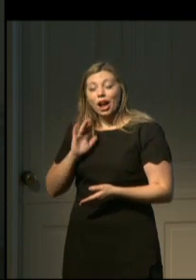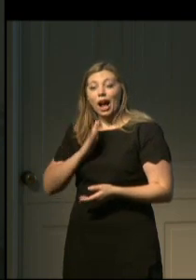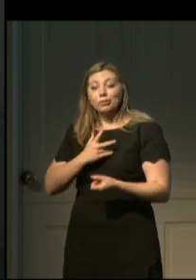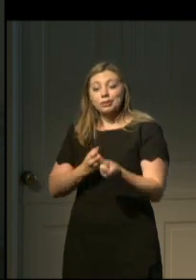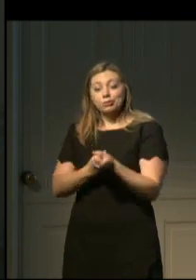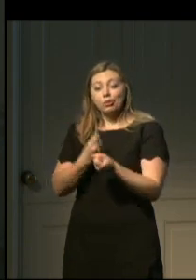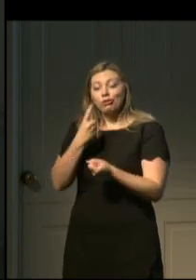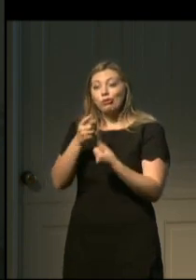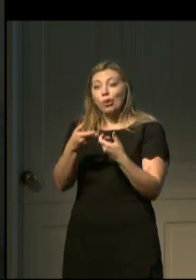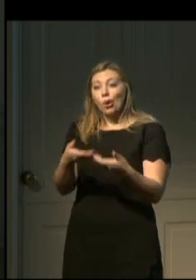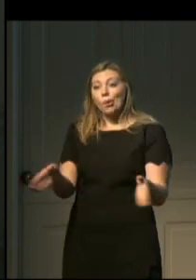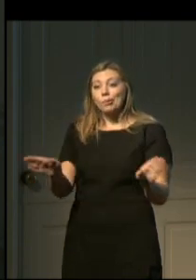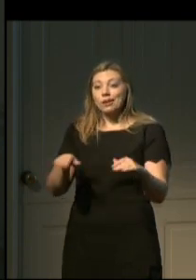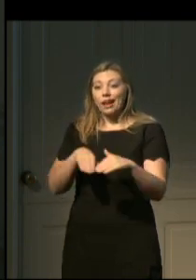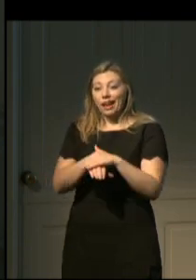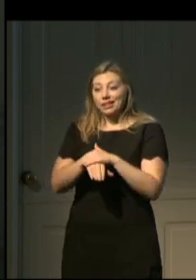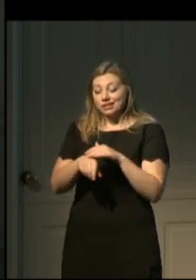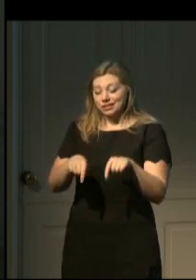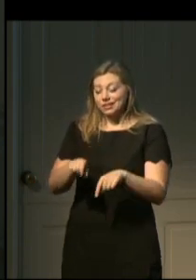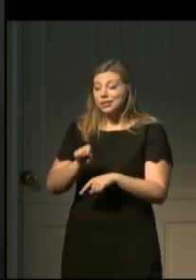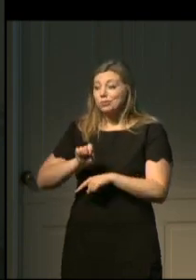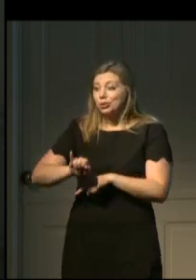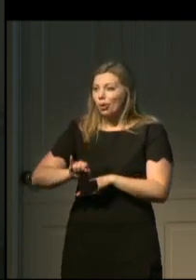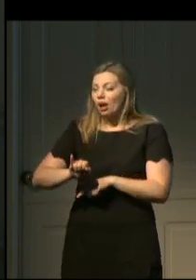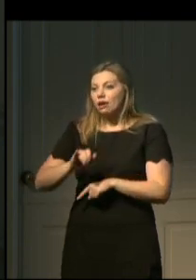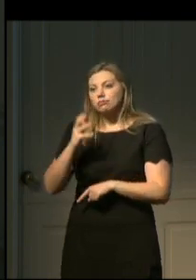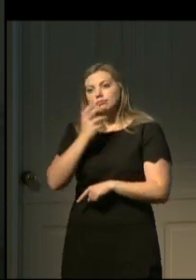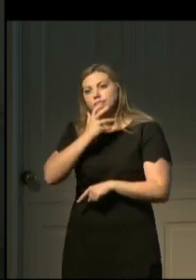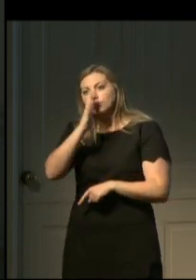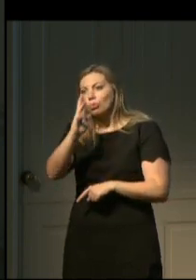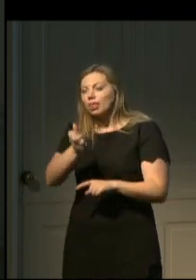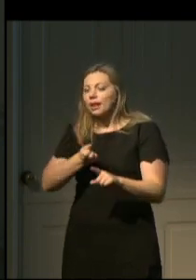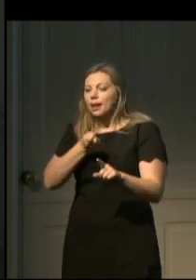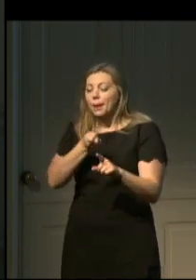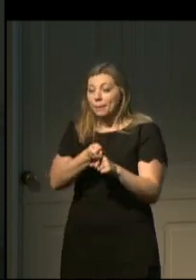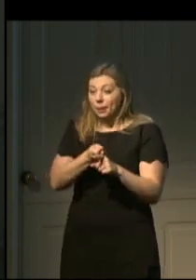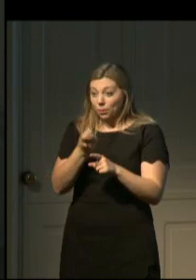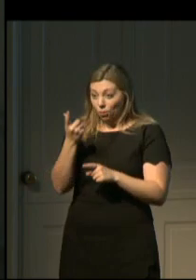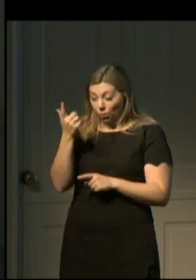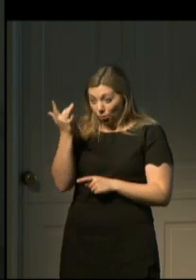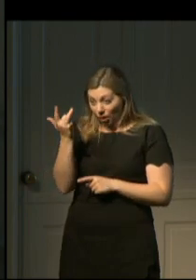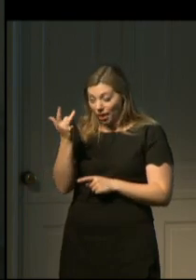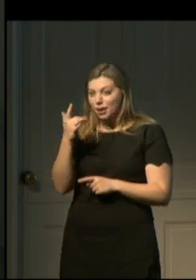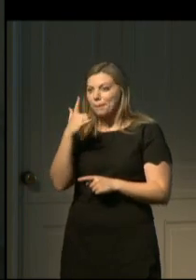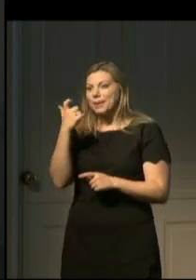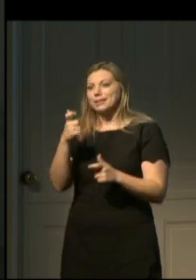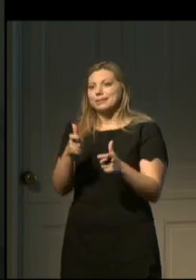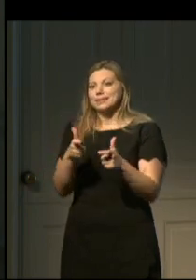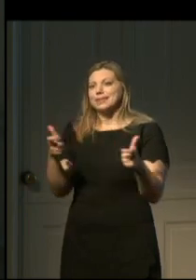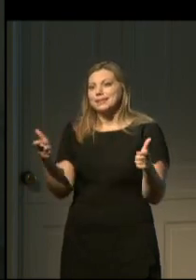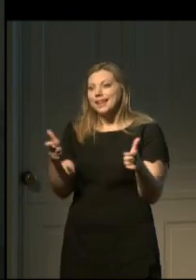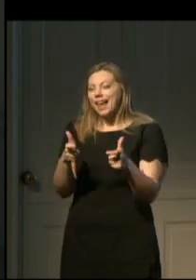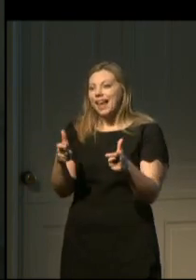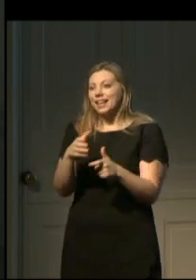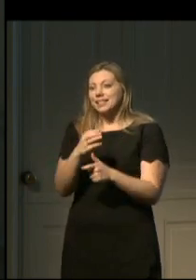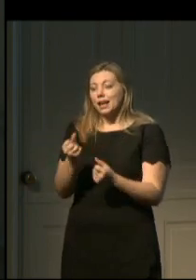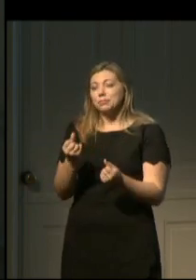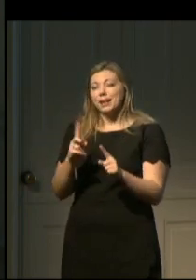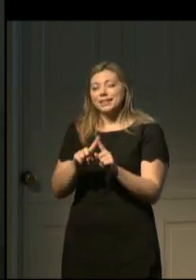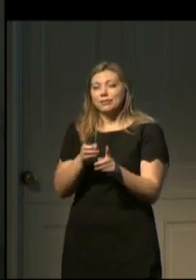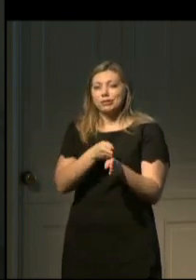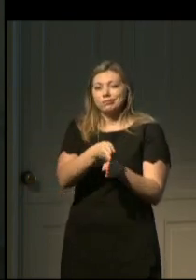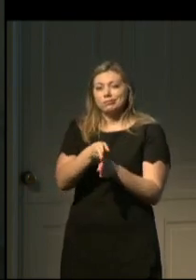open access at the Smithsonian will have a huge impact given the scale and the multidisciplinary scope of